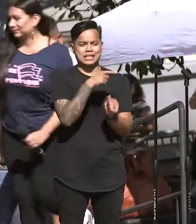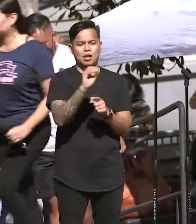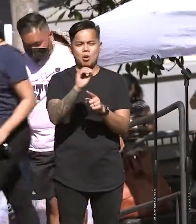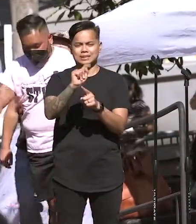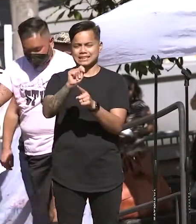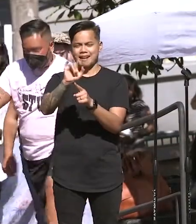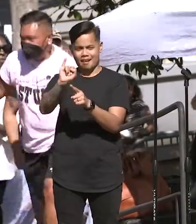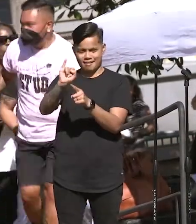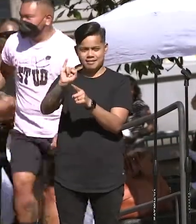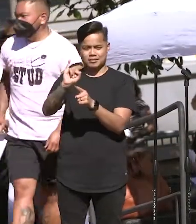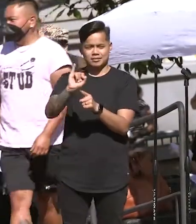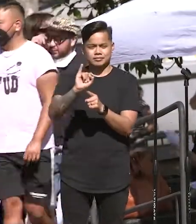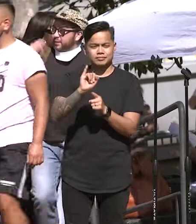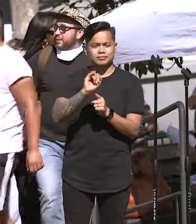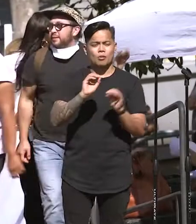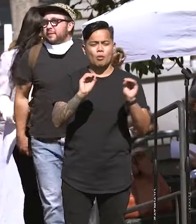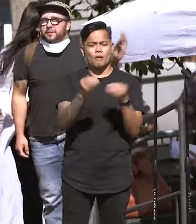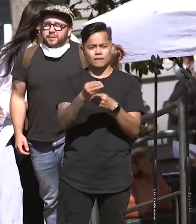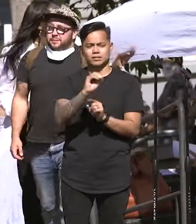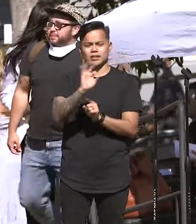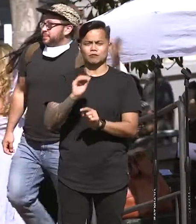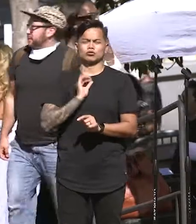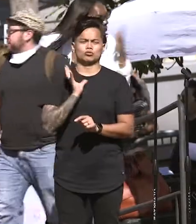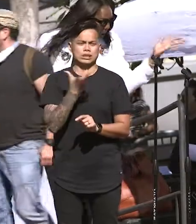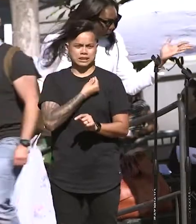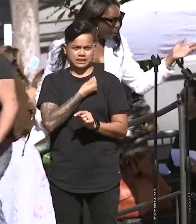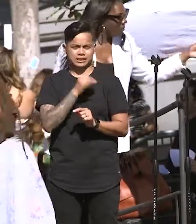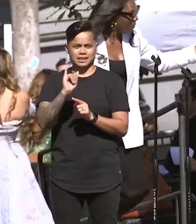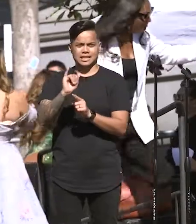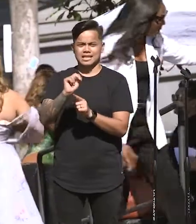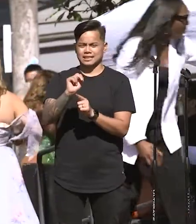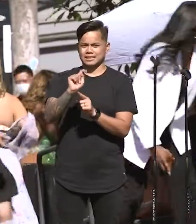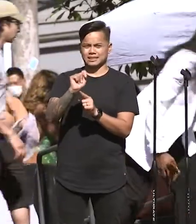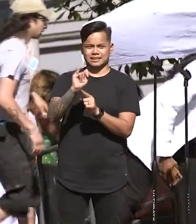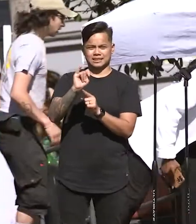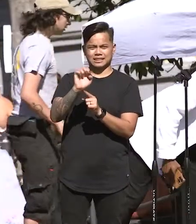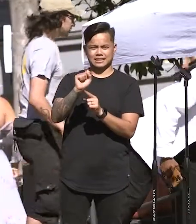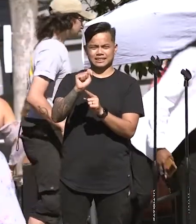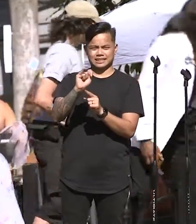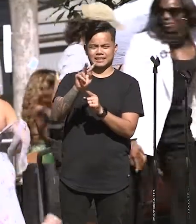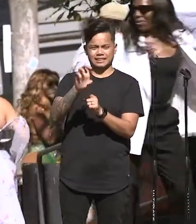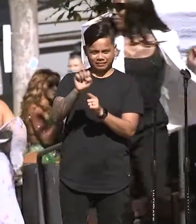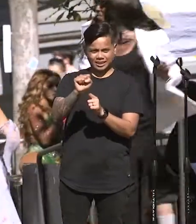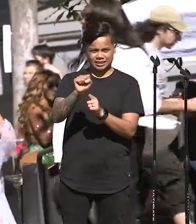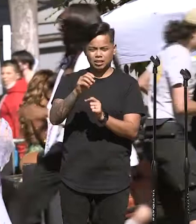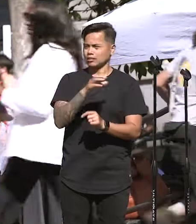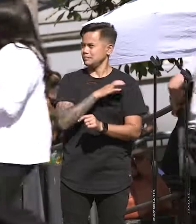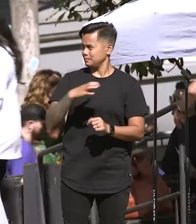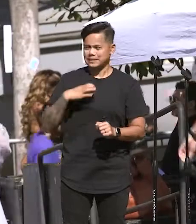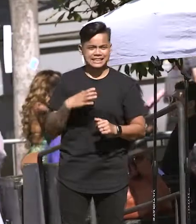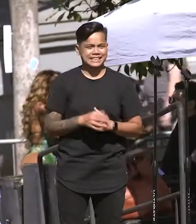Transgender Initiatives, and the TAG, the Transgender Advisory Committee. I swear I'm on